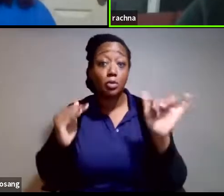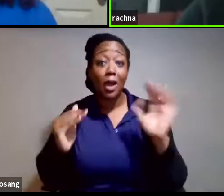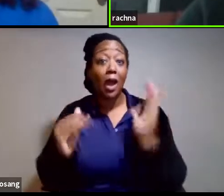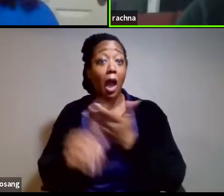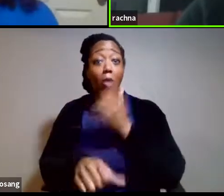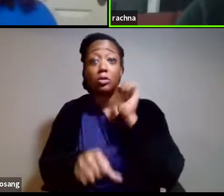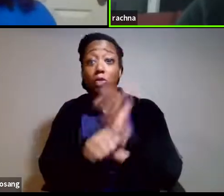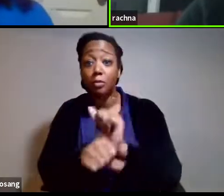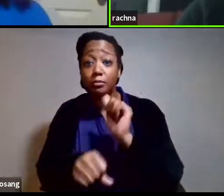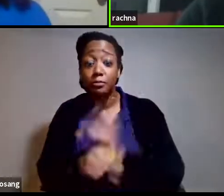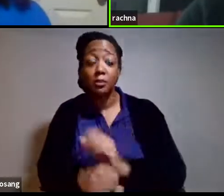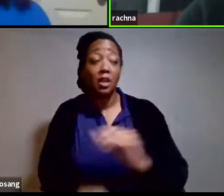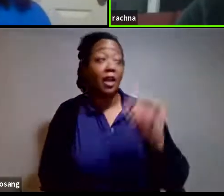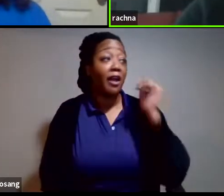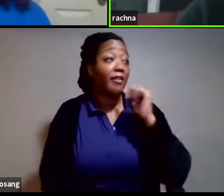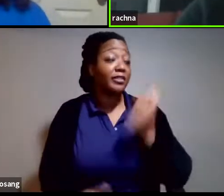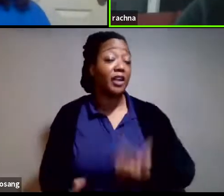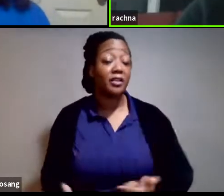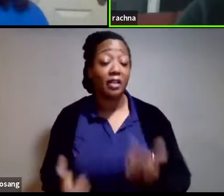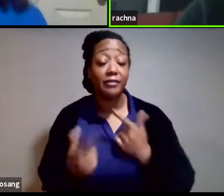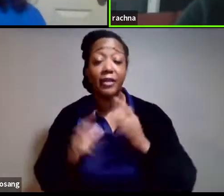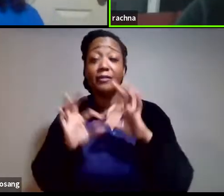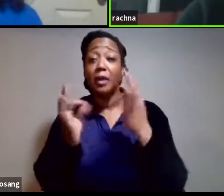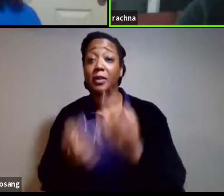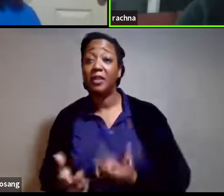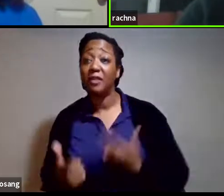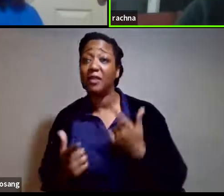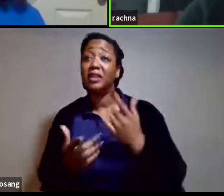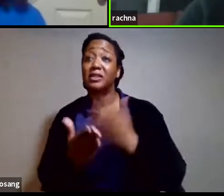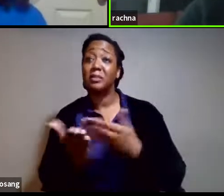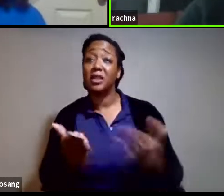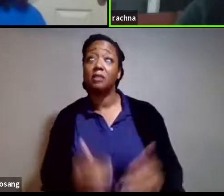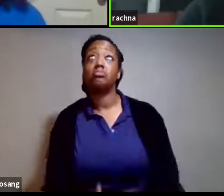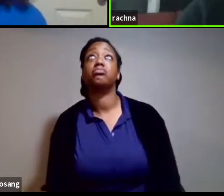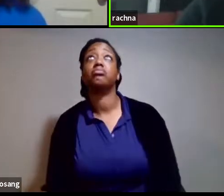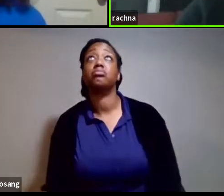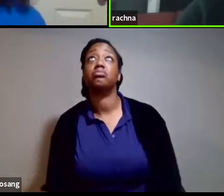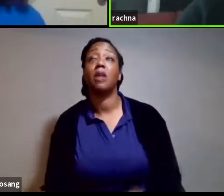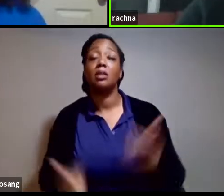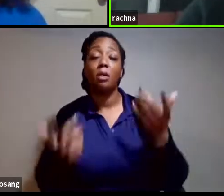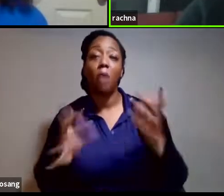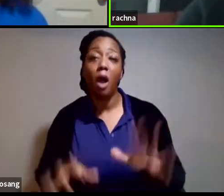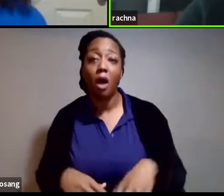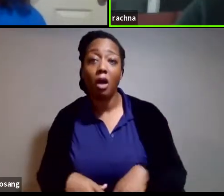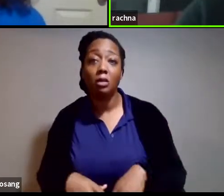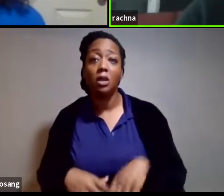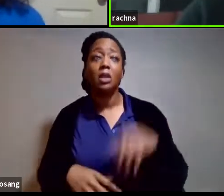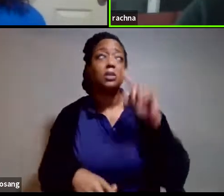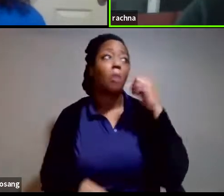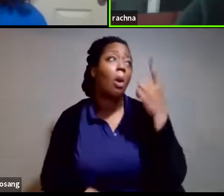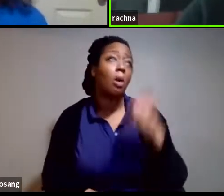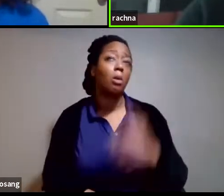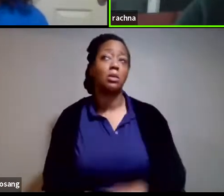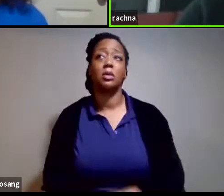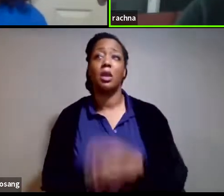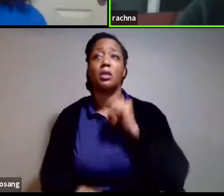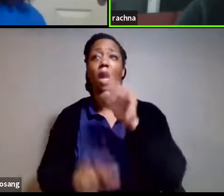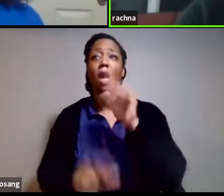our daily lives, in our family lives that we don't want to do because it's boring or it's uninteresting.